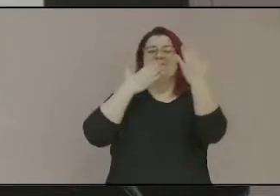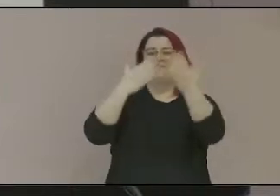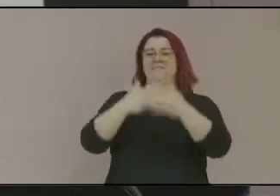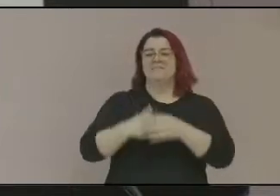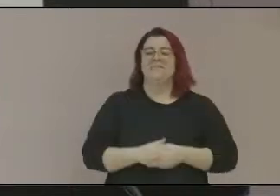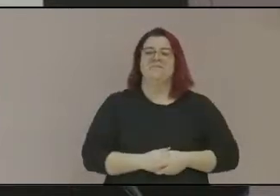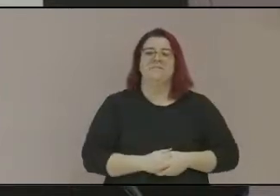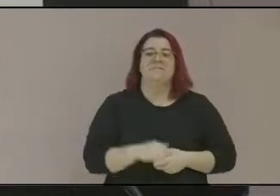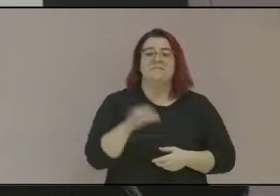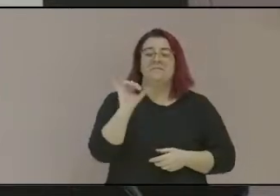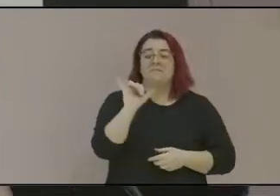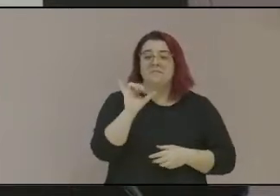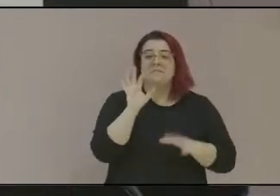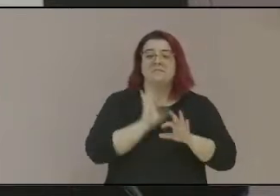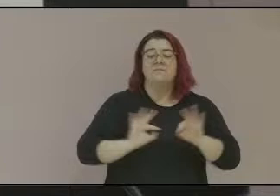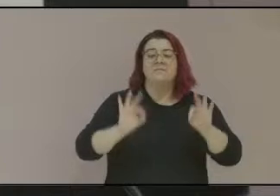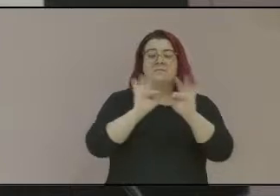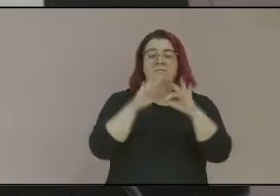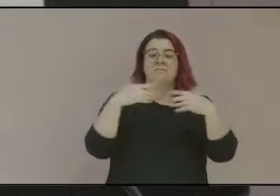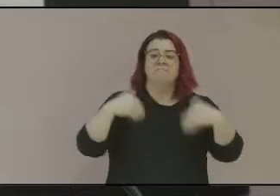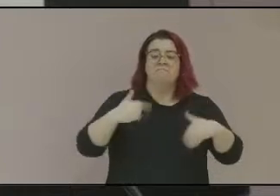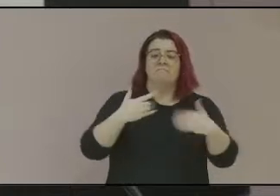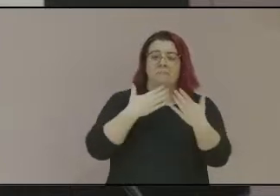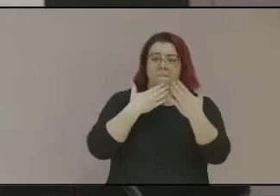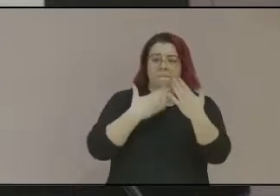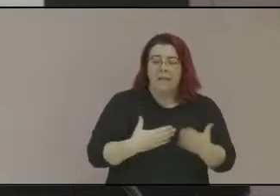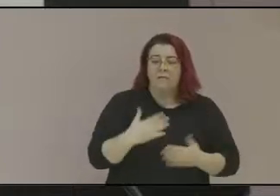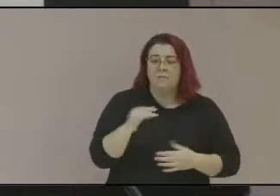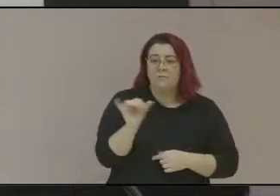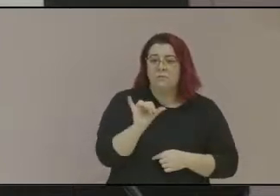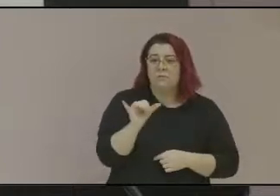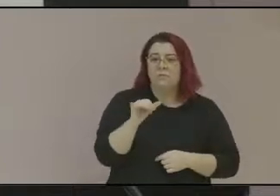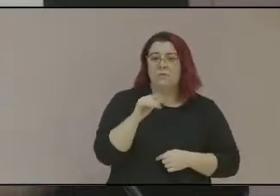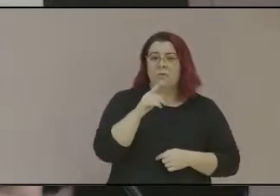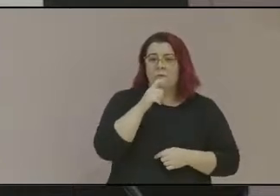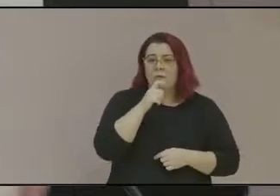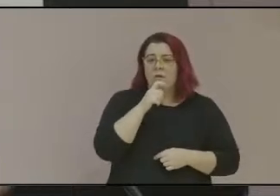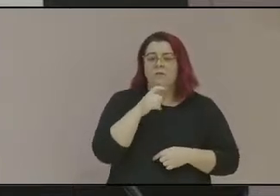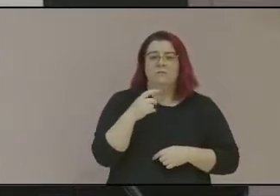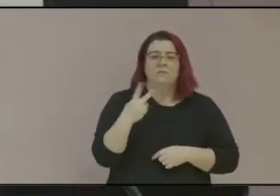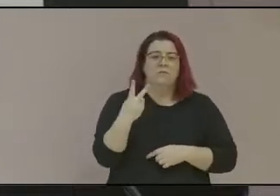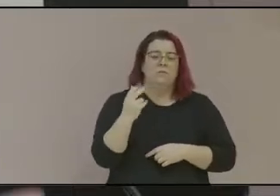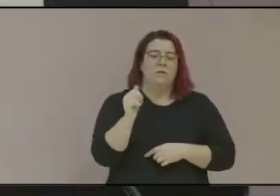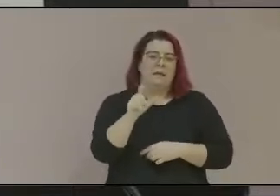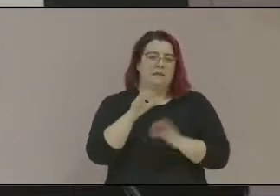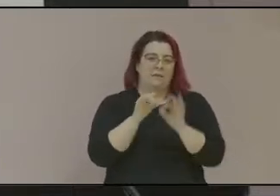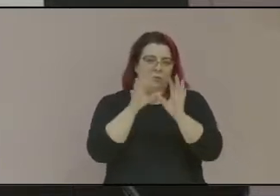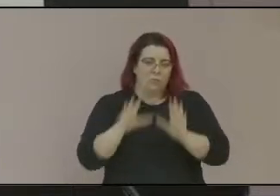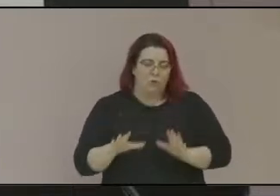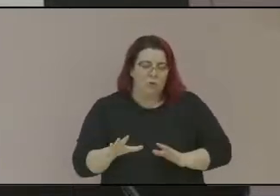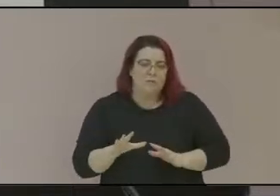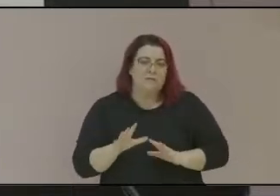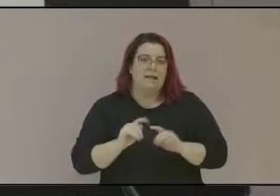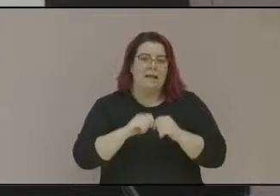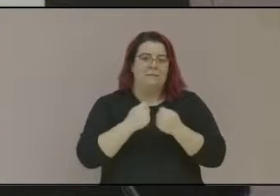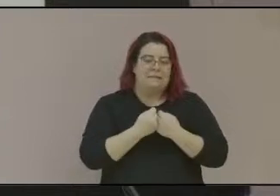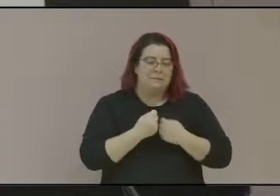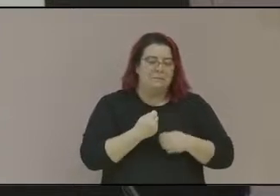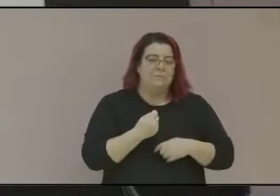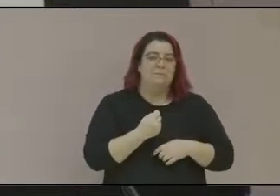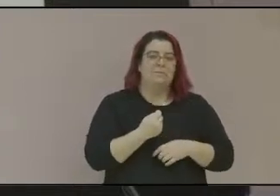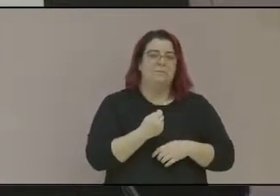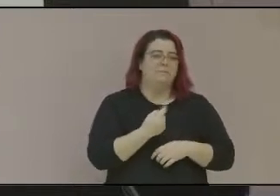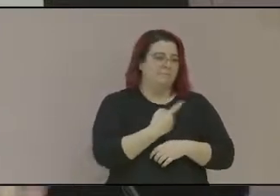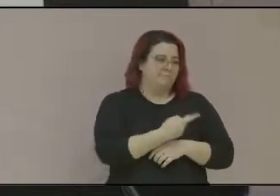And we also owe a great debt of gratitude to our ASL interpreters, sign language